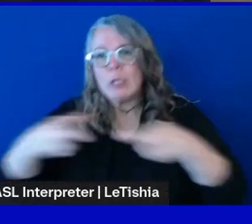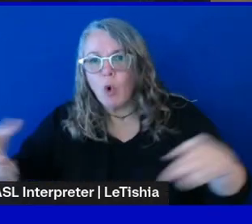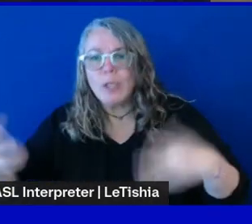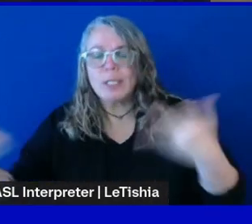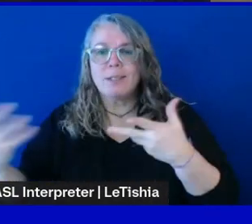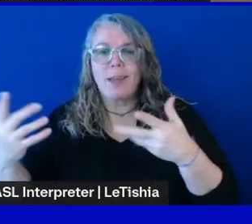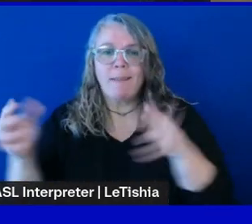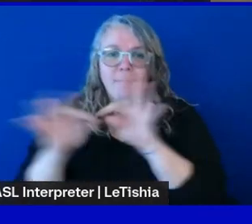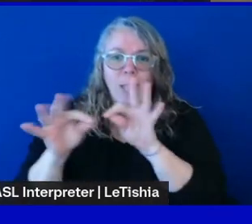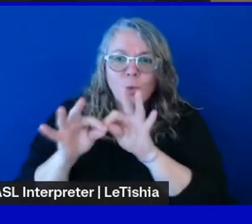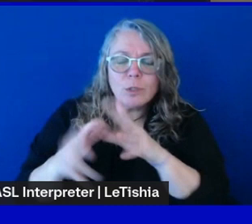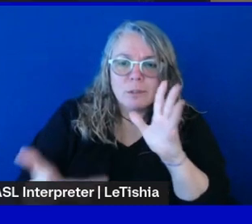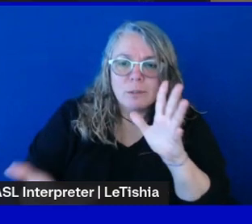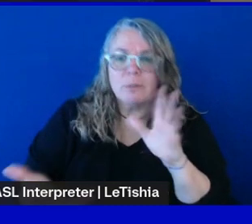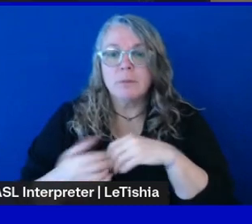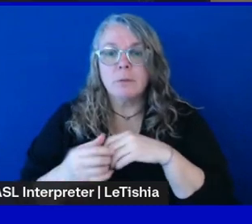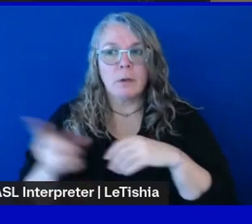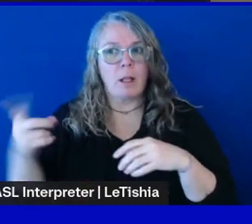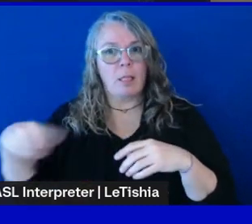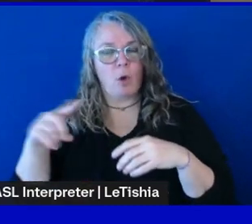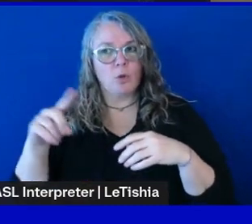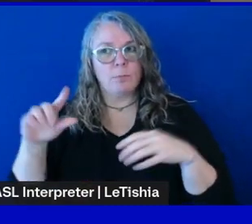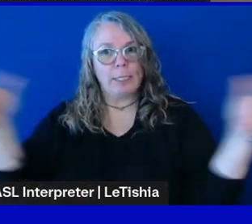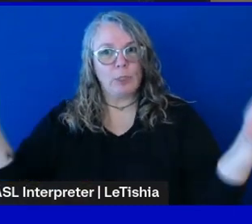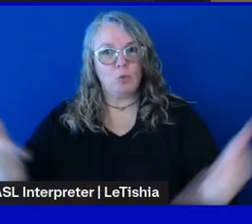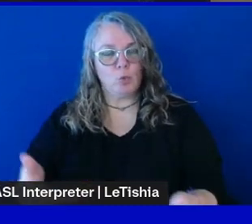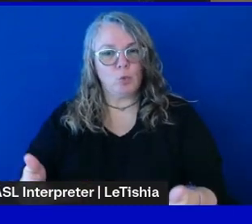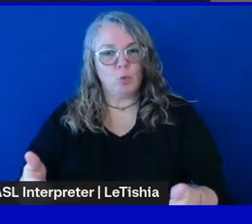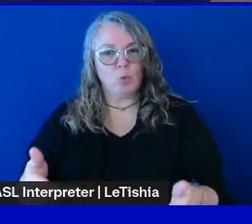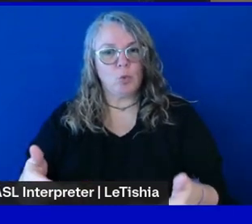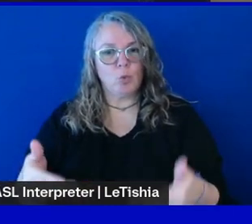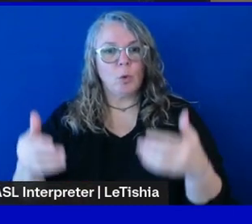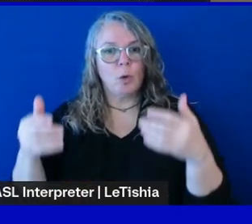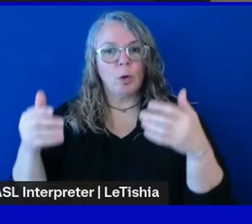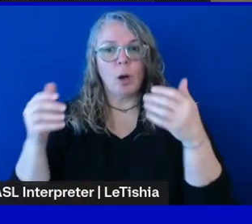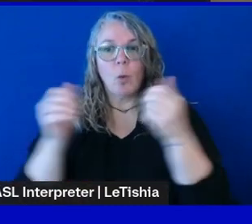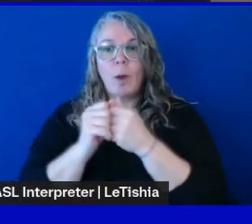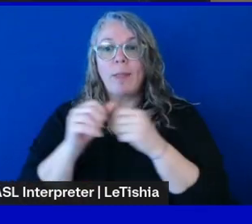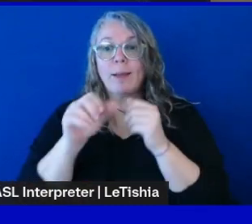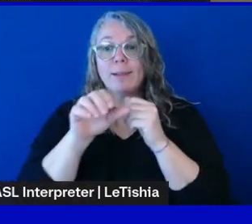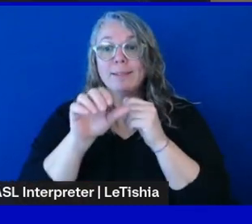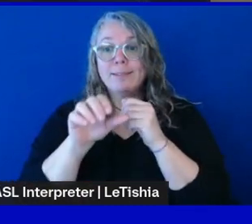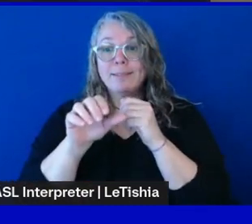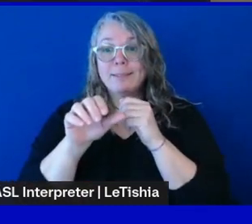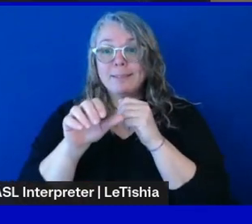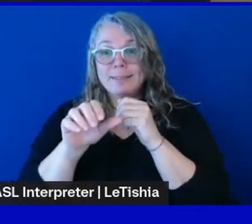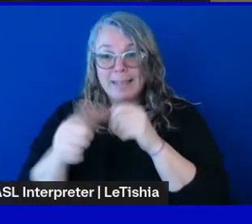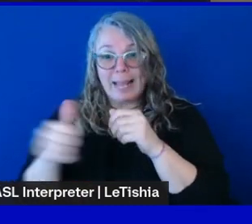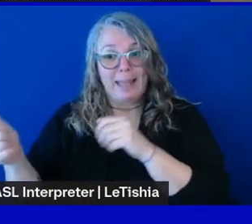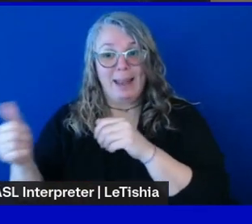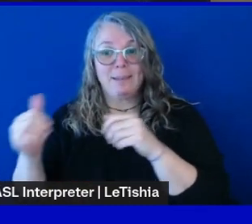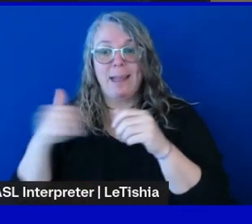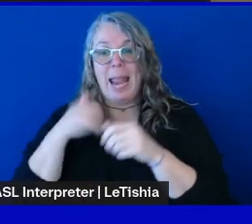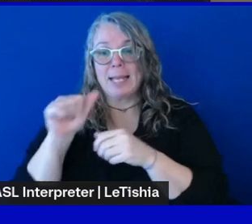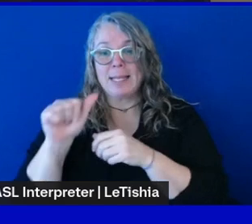values. And they have been kind of introduced with 10.10 and AWS provider